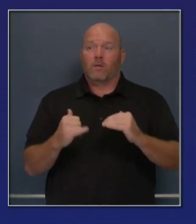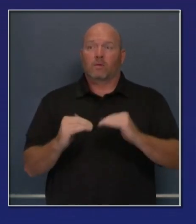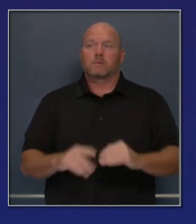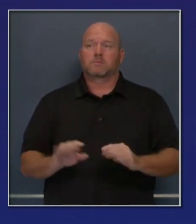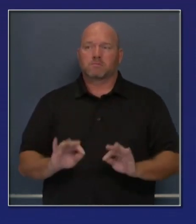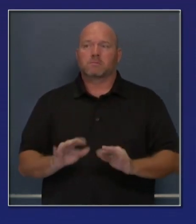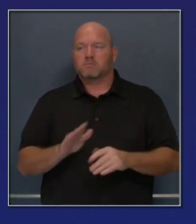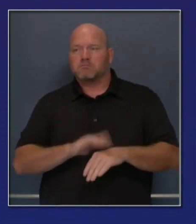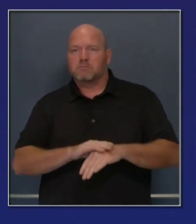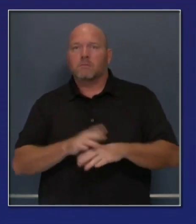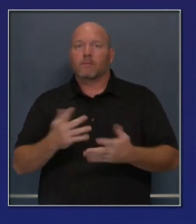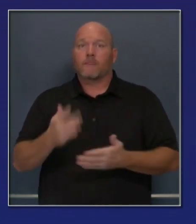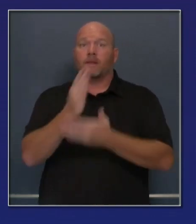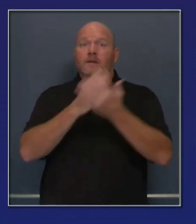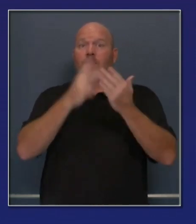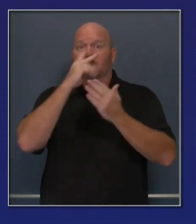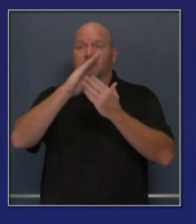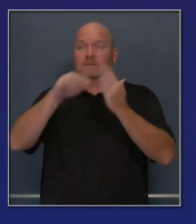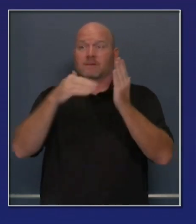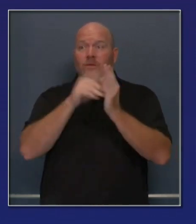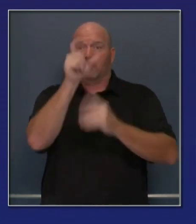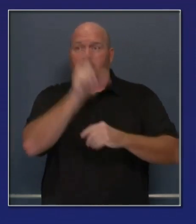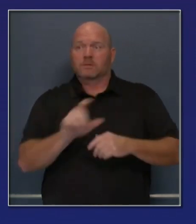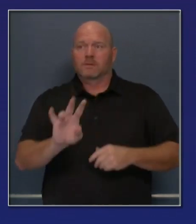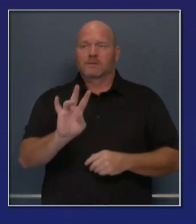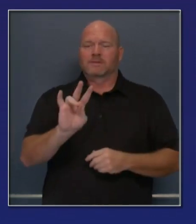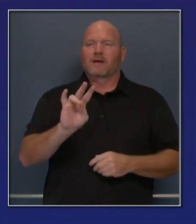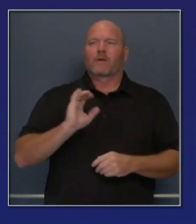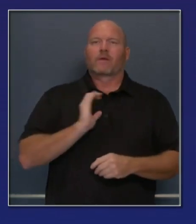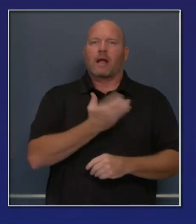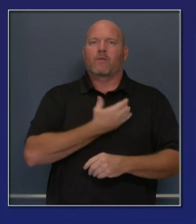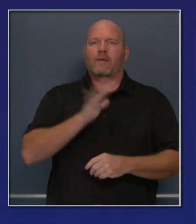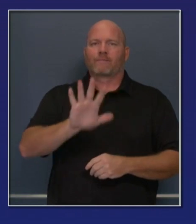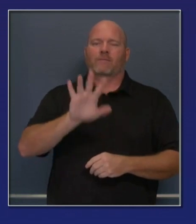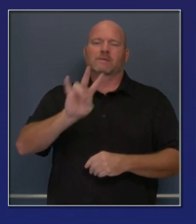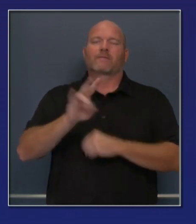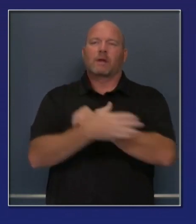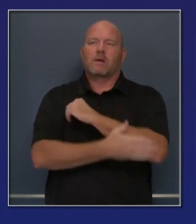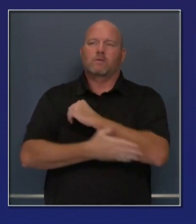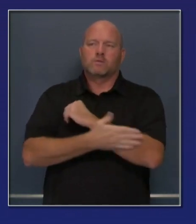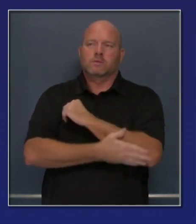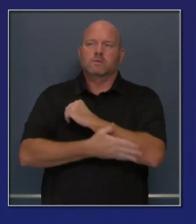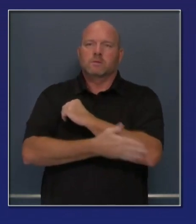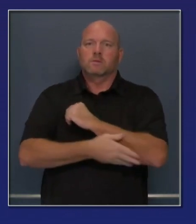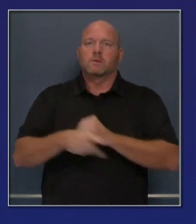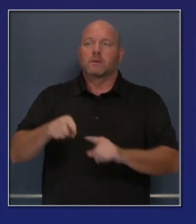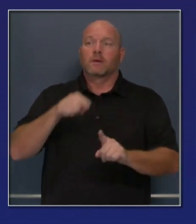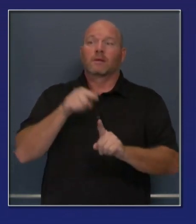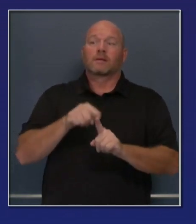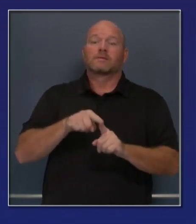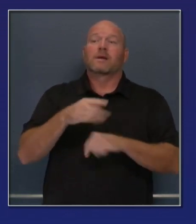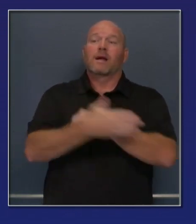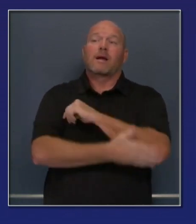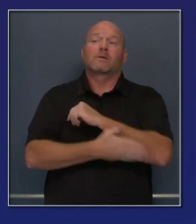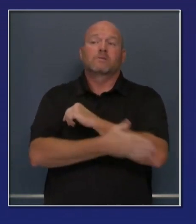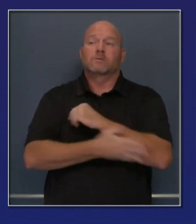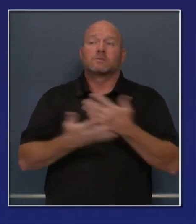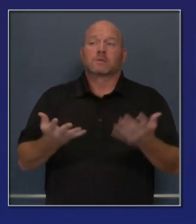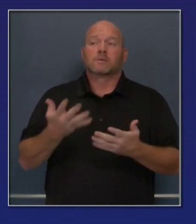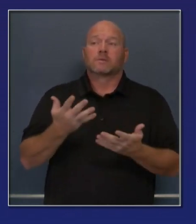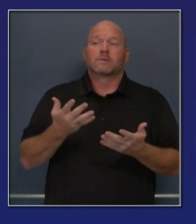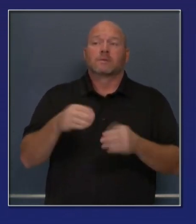the state represent 7 of our 58 counties. This county update, the tiered status